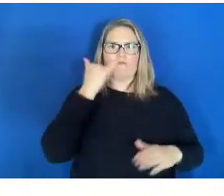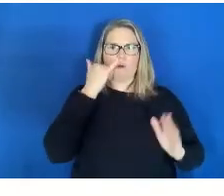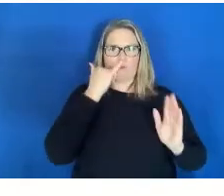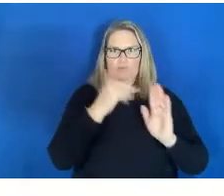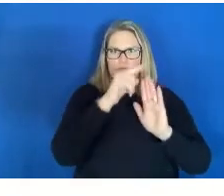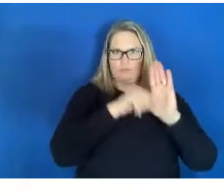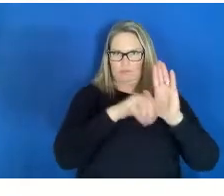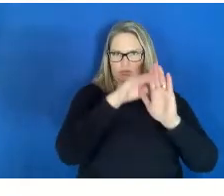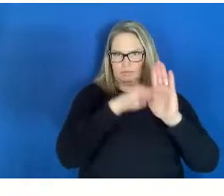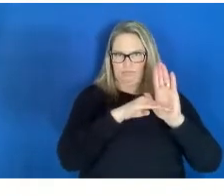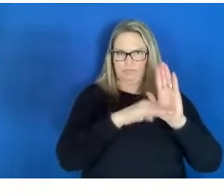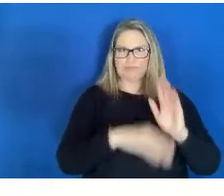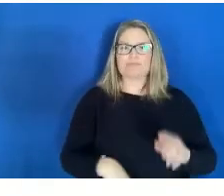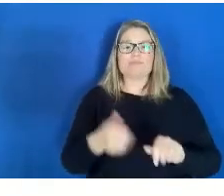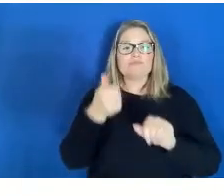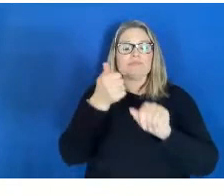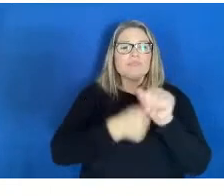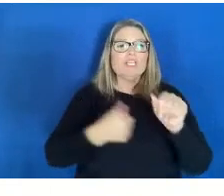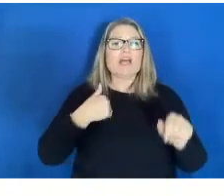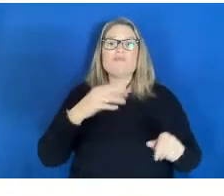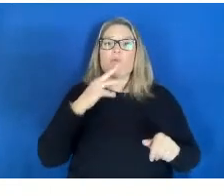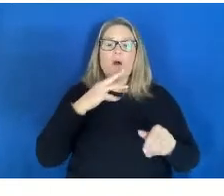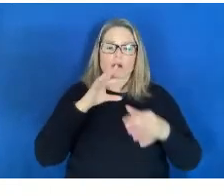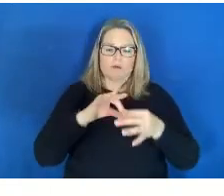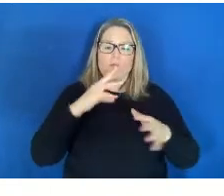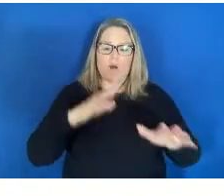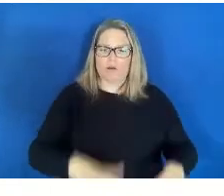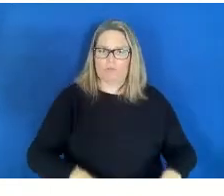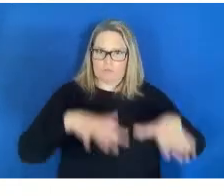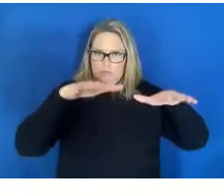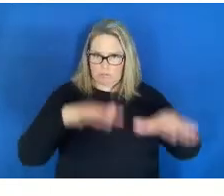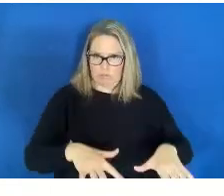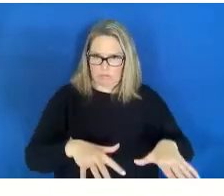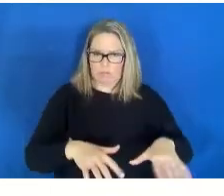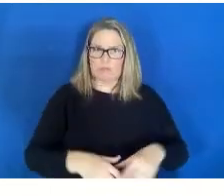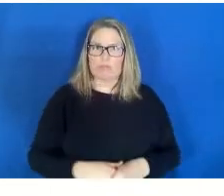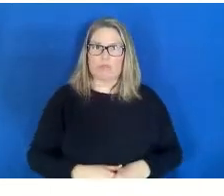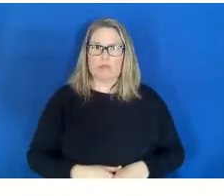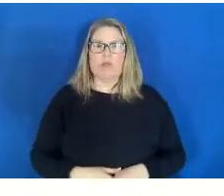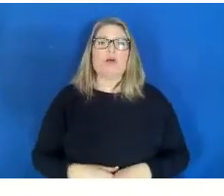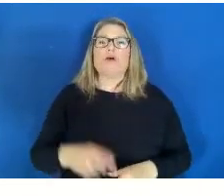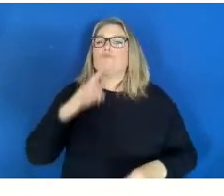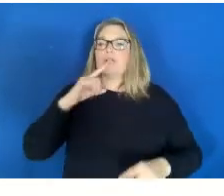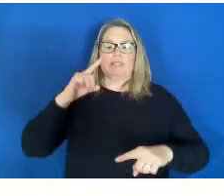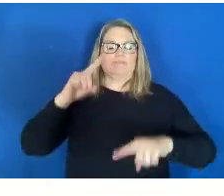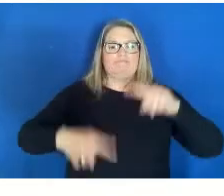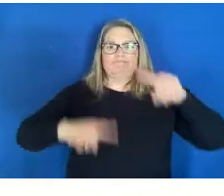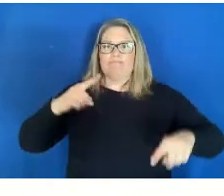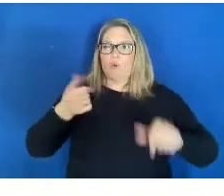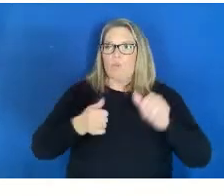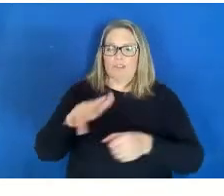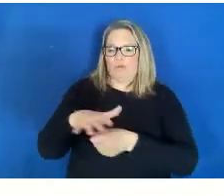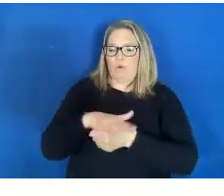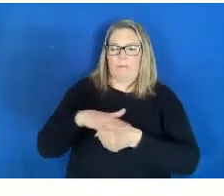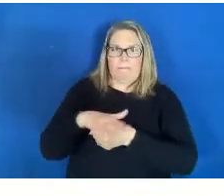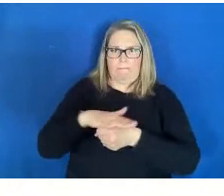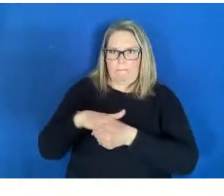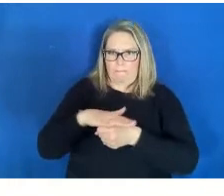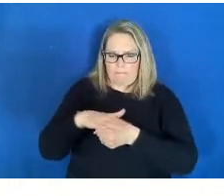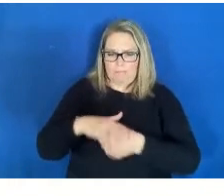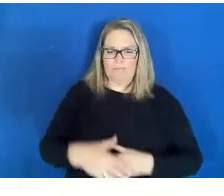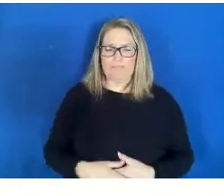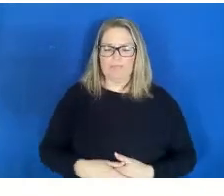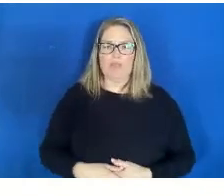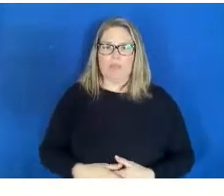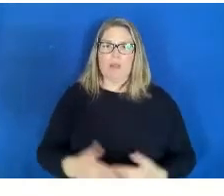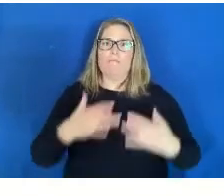Each location has information on the water levels, but the amount of information available varies depending on the location of the station. And that is usually